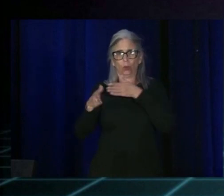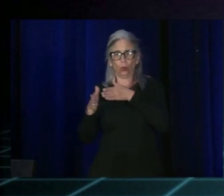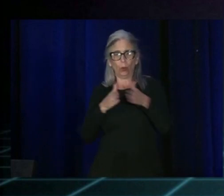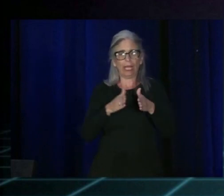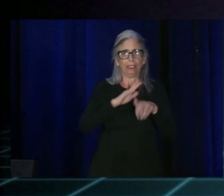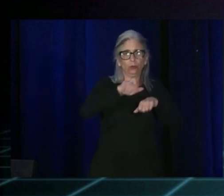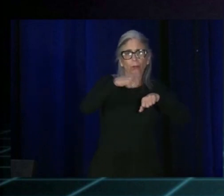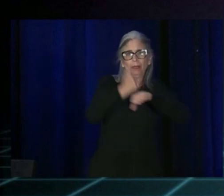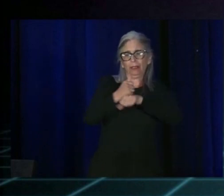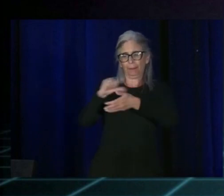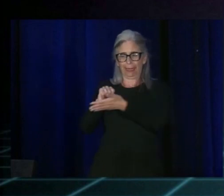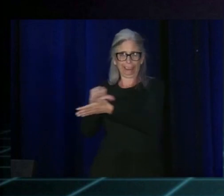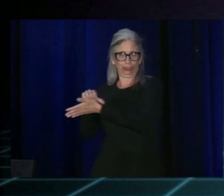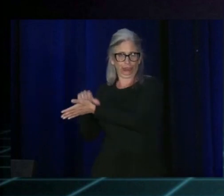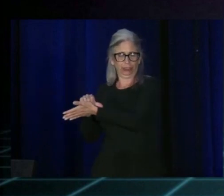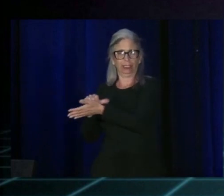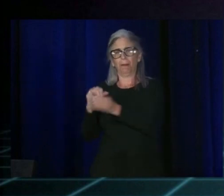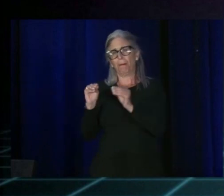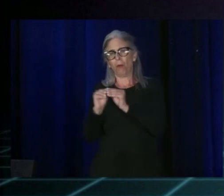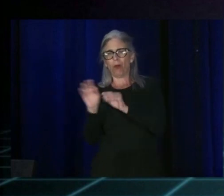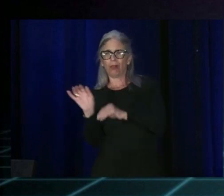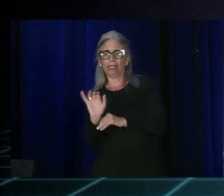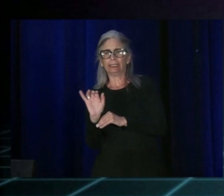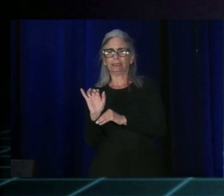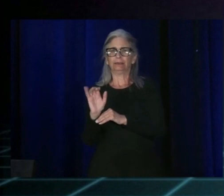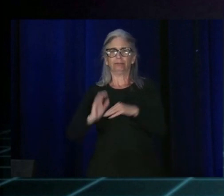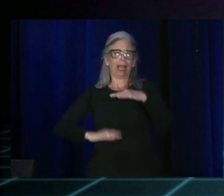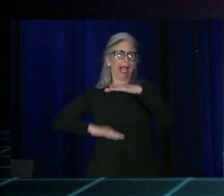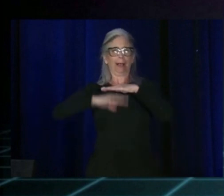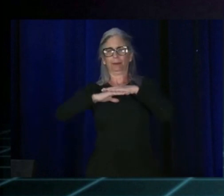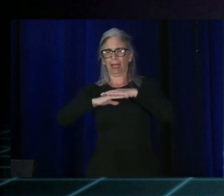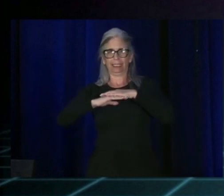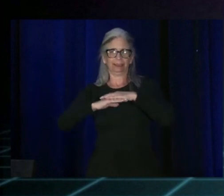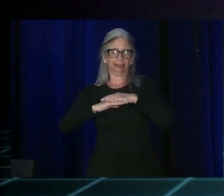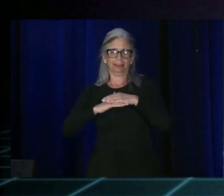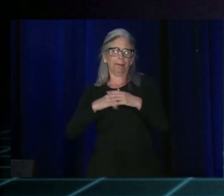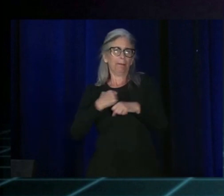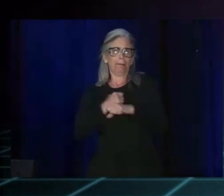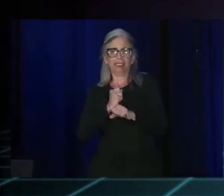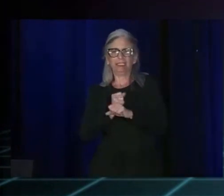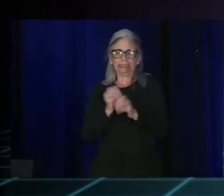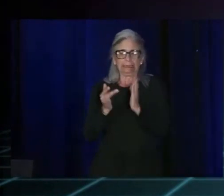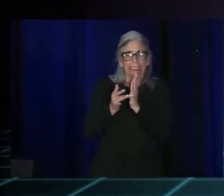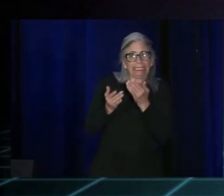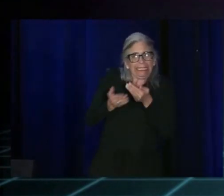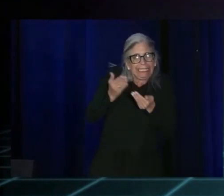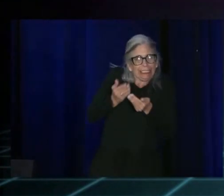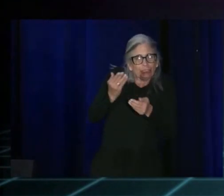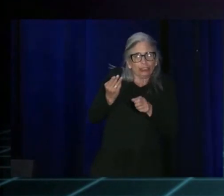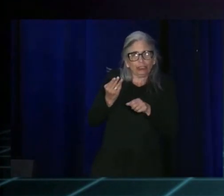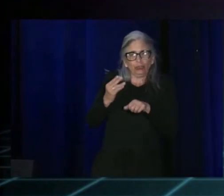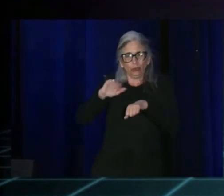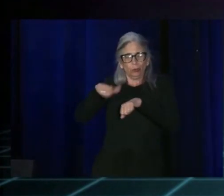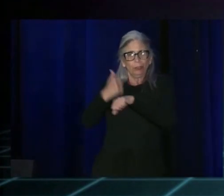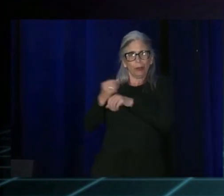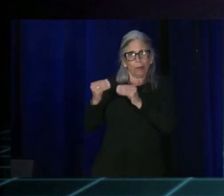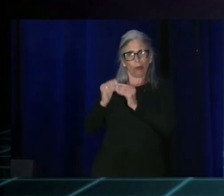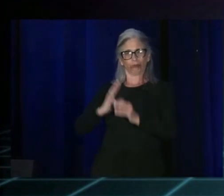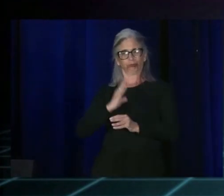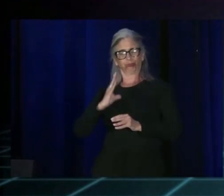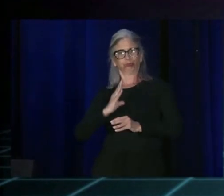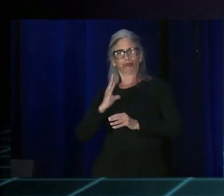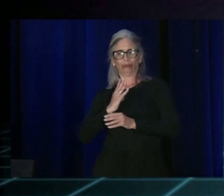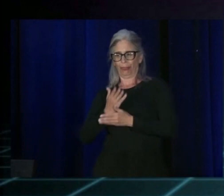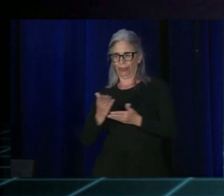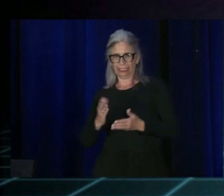pages. And it's more optimized, and it makes it technically easier to build more sophisticated